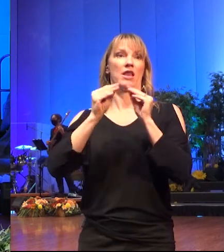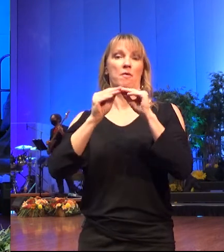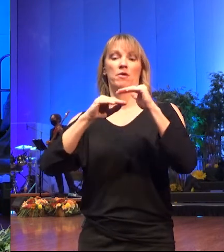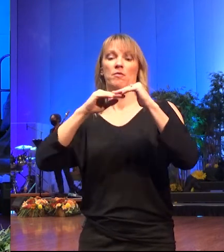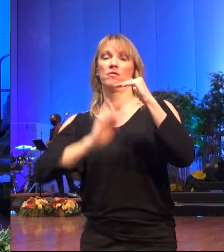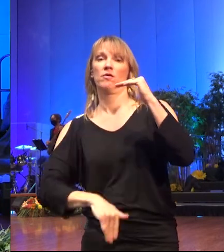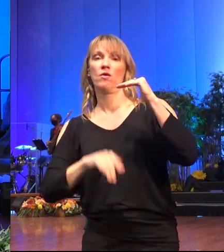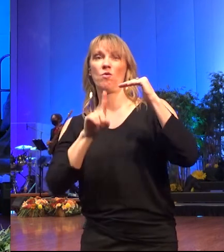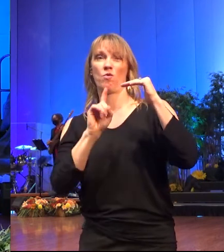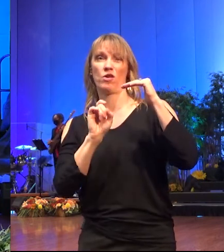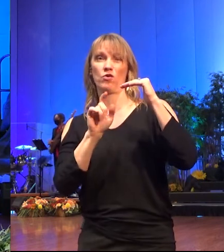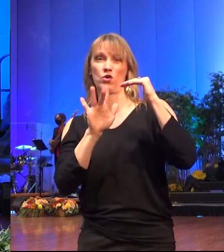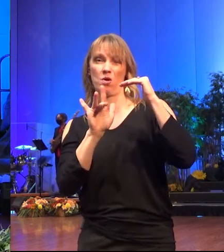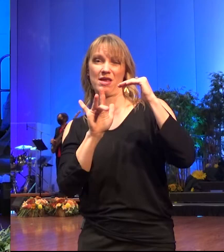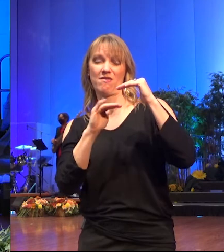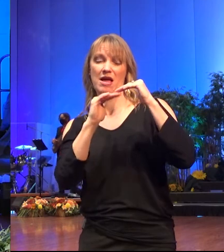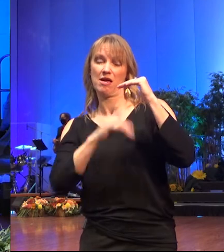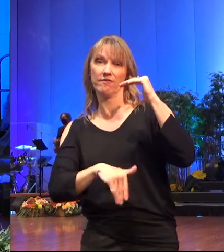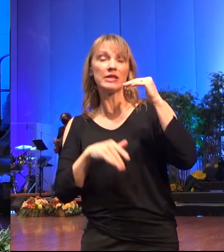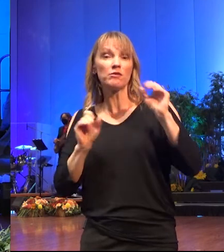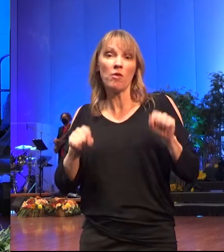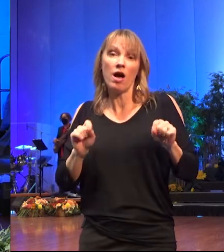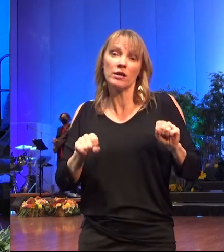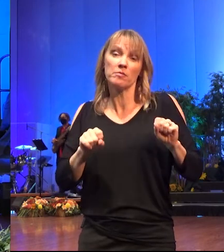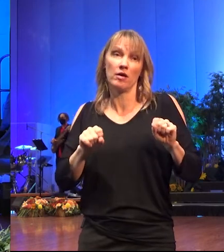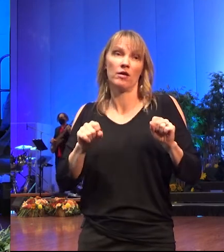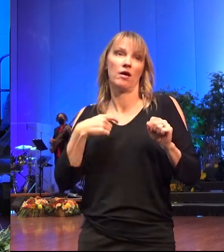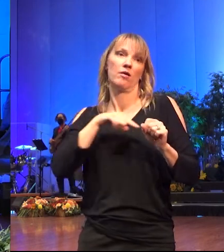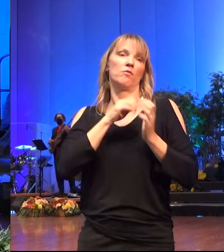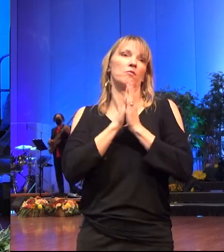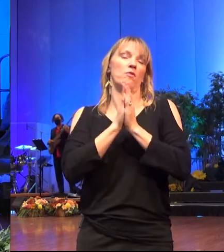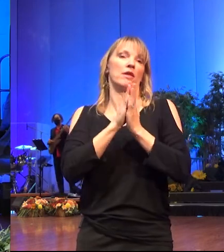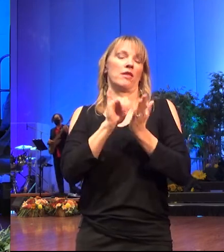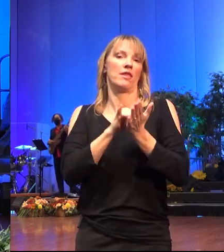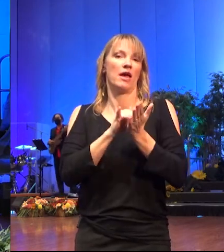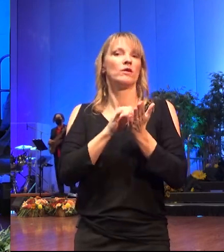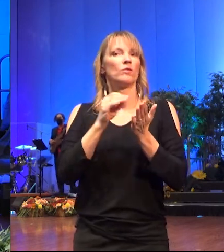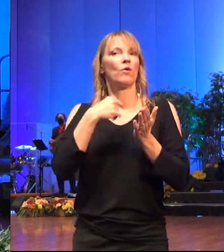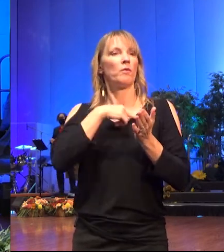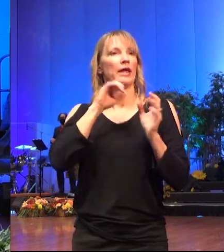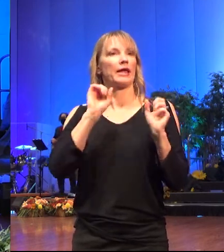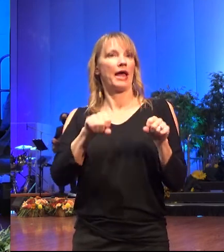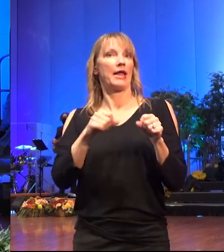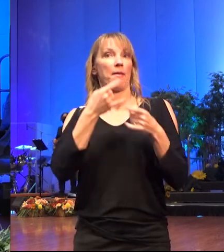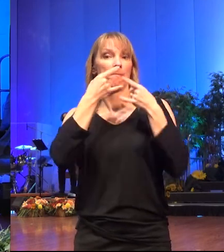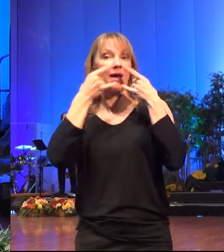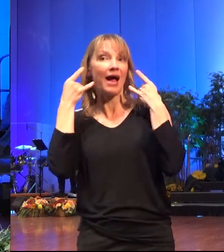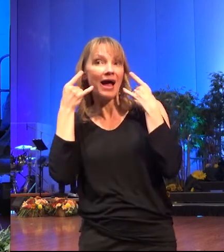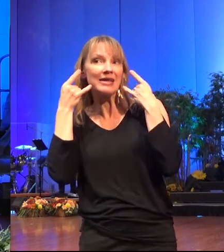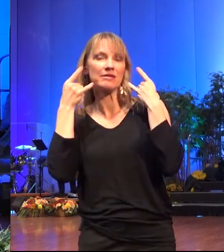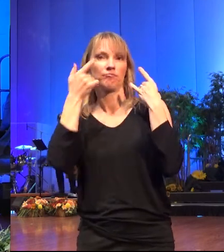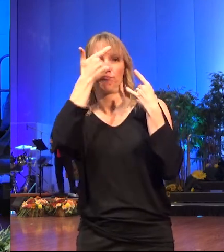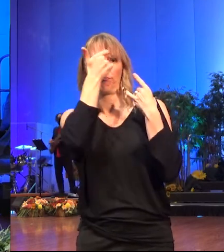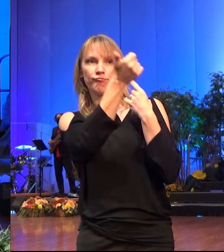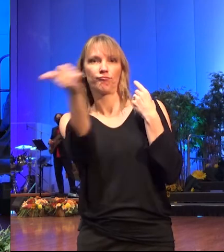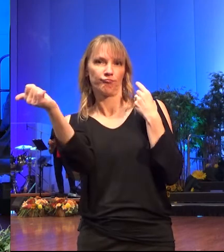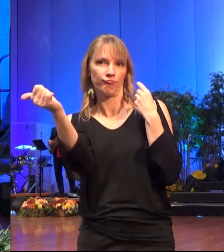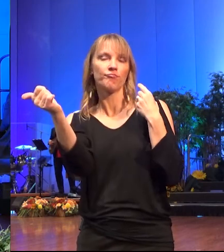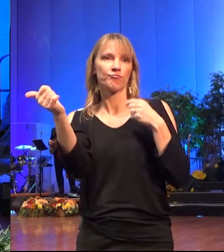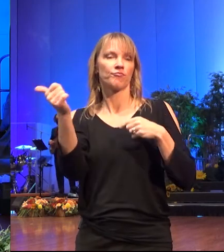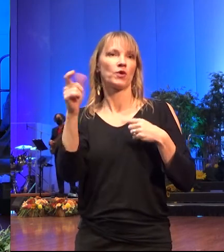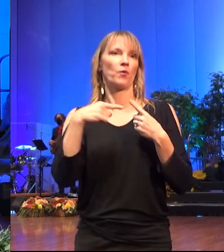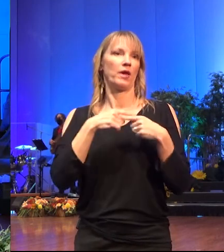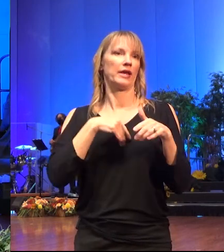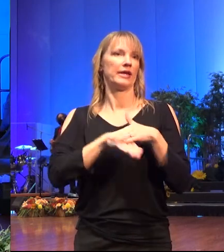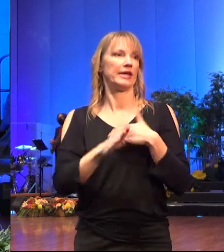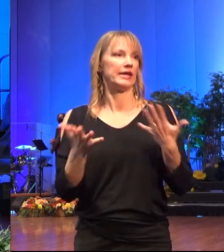number below 125, which is very possible. We're prayerful about that so that we, you know, can make wearing a mask your choice when you come